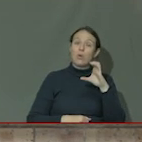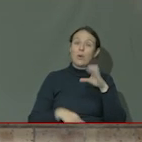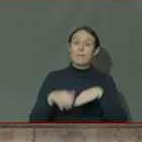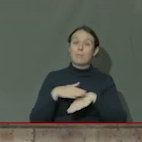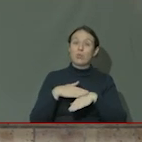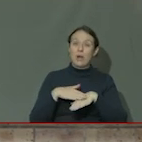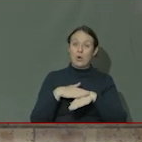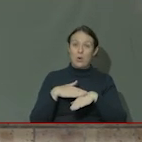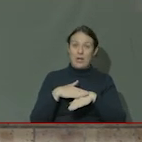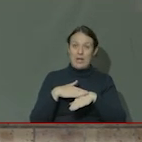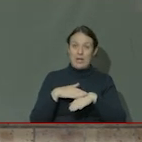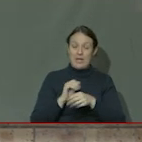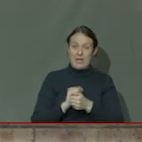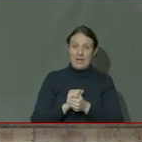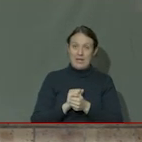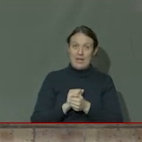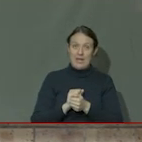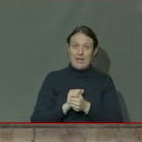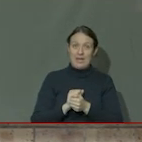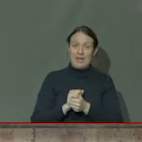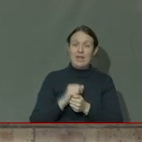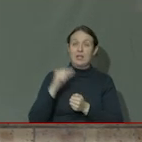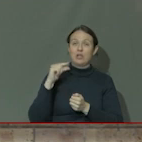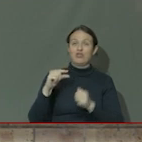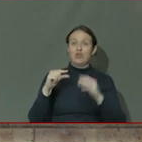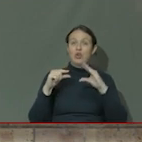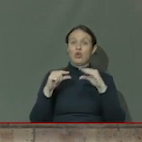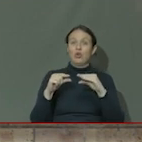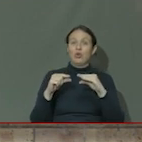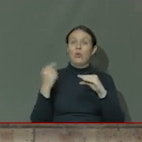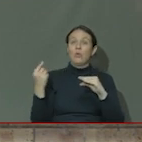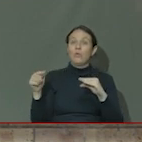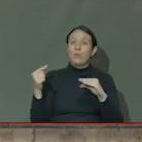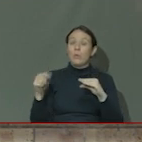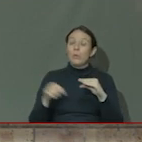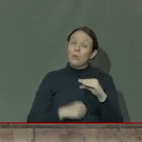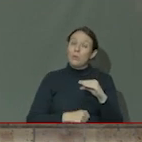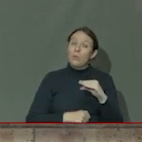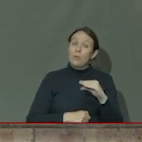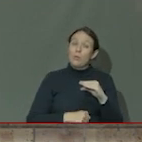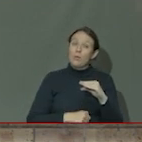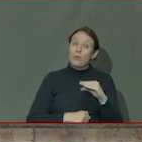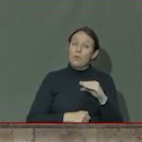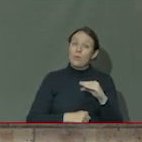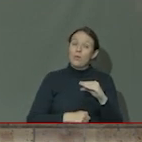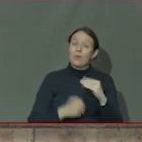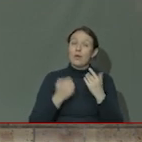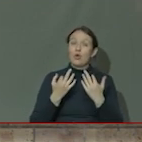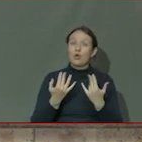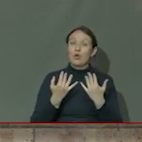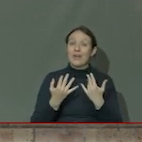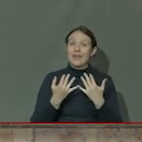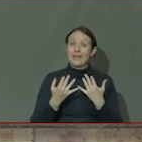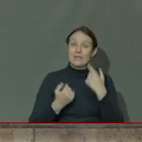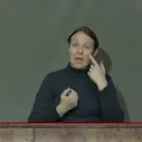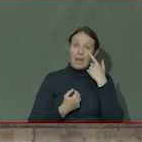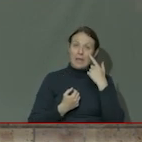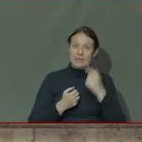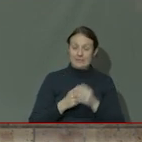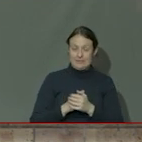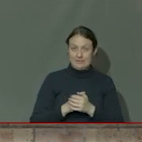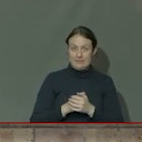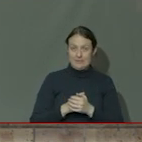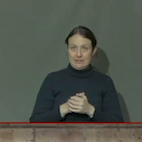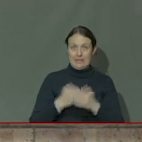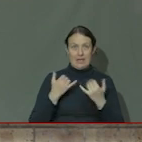brown eyes. And they use small g for green eyes. Now